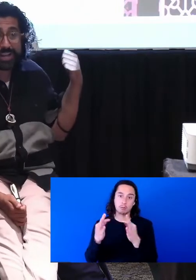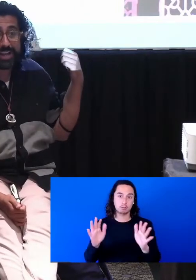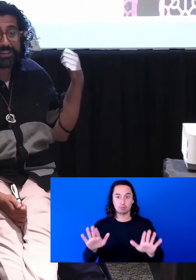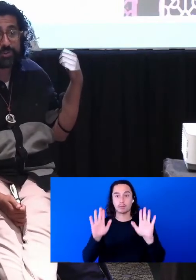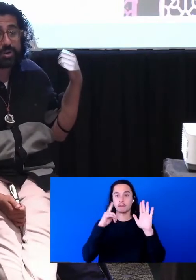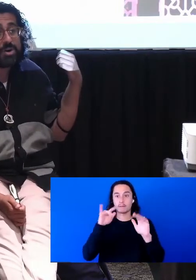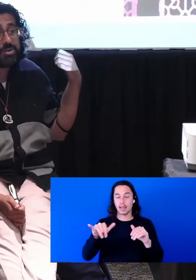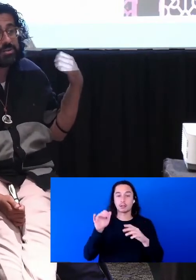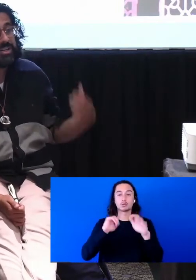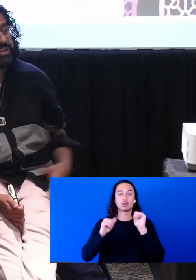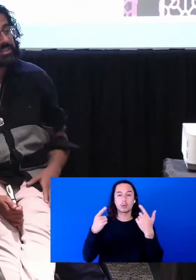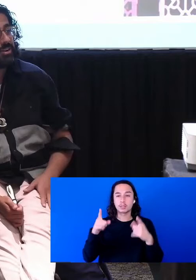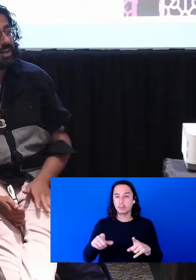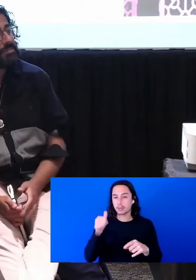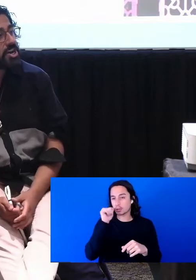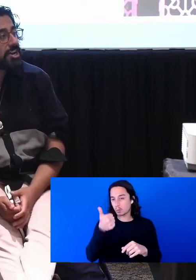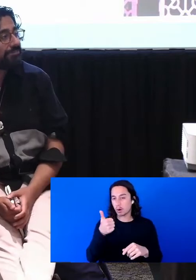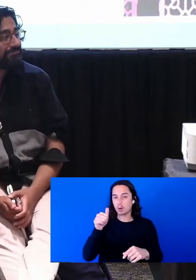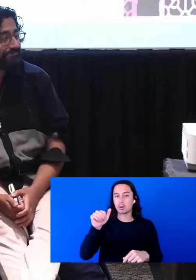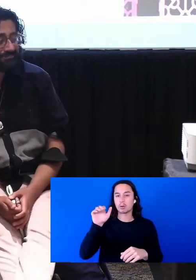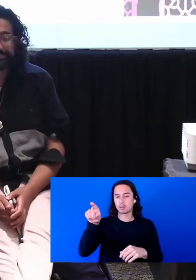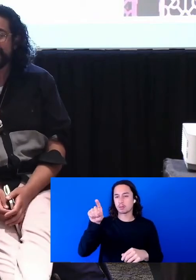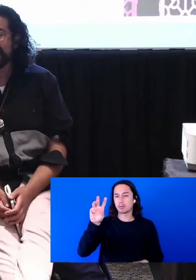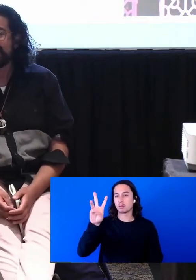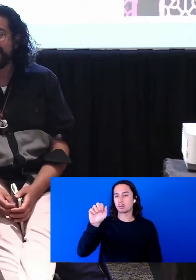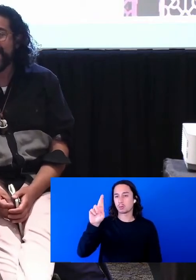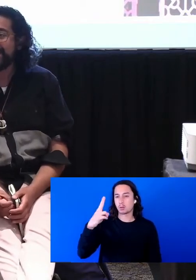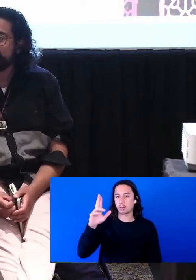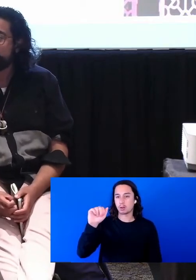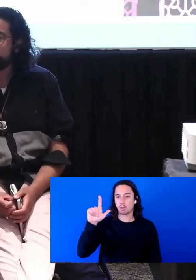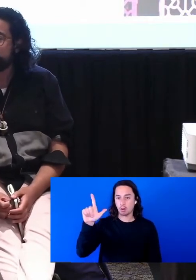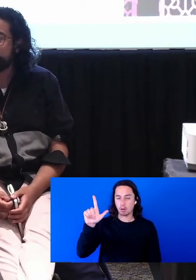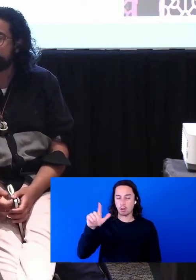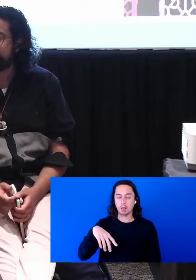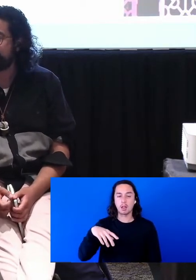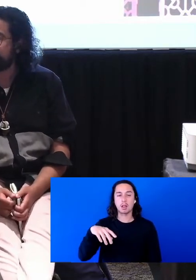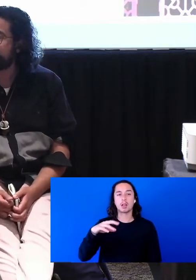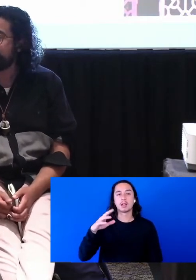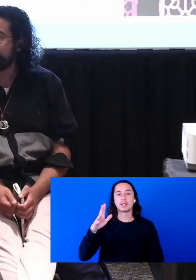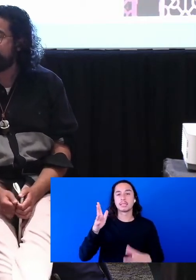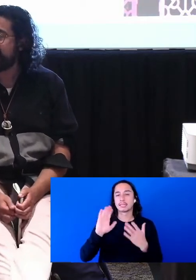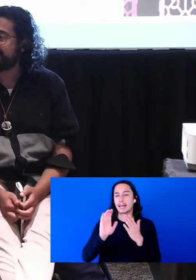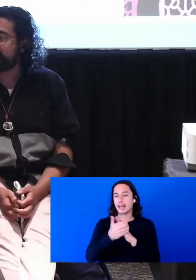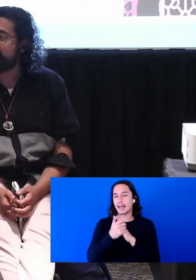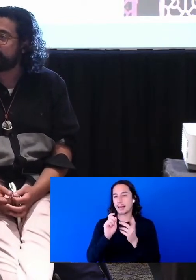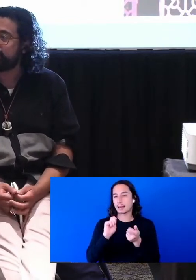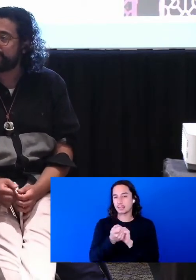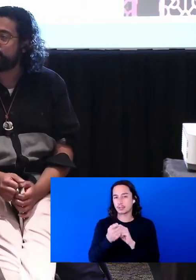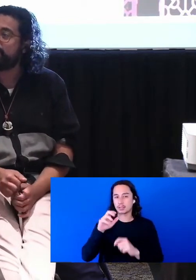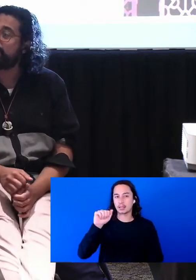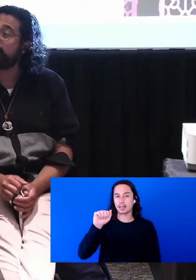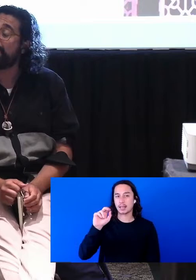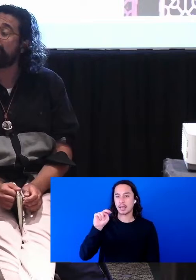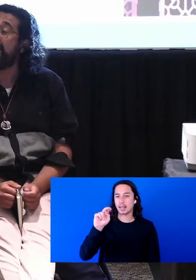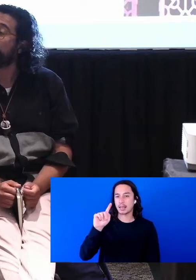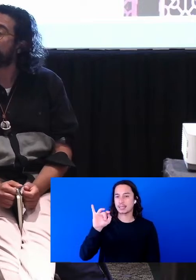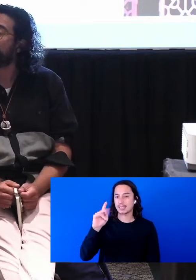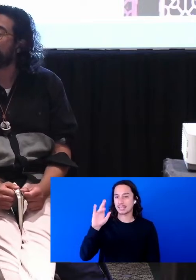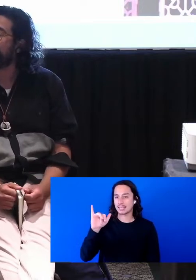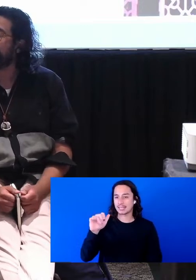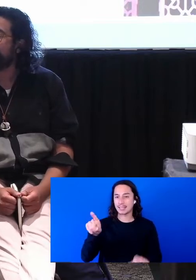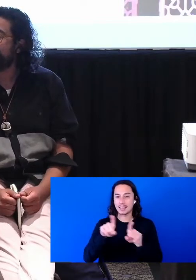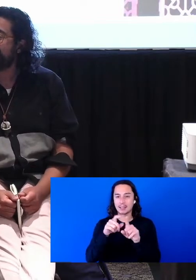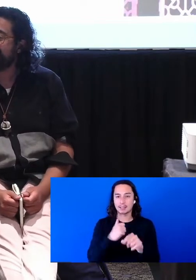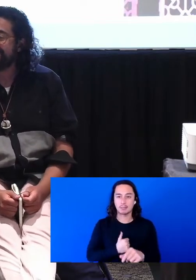happening tomorrow night at the Warhol is called Amigon. It's an adaptation of Antigone as an apology to and from my mom.